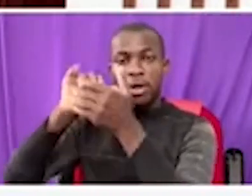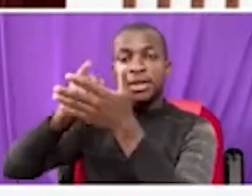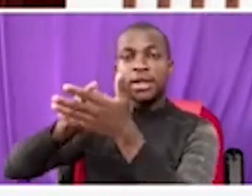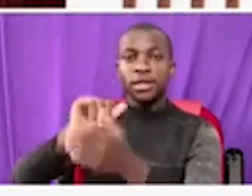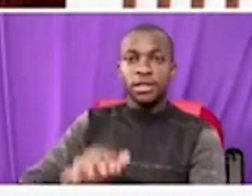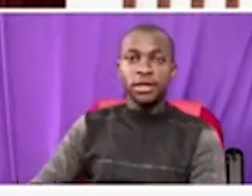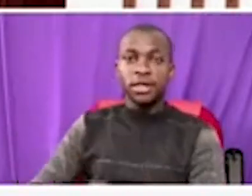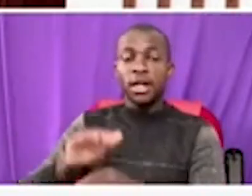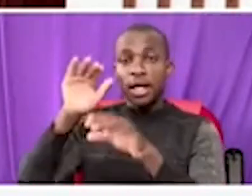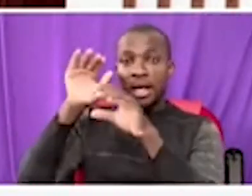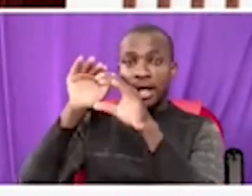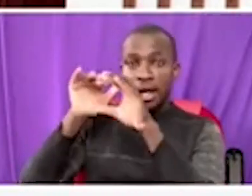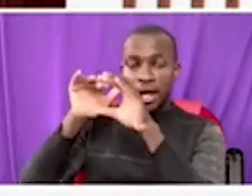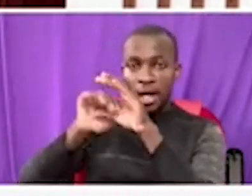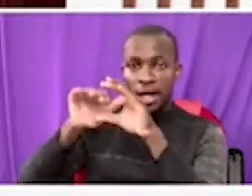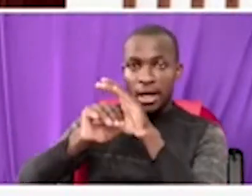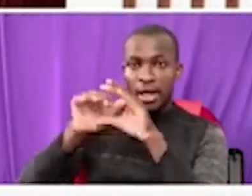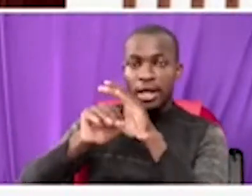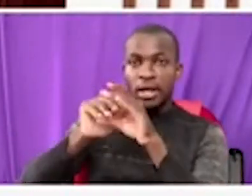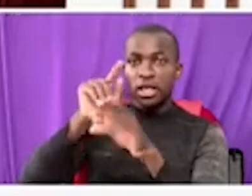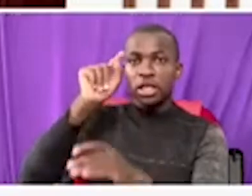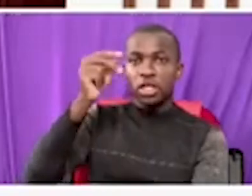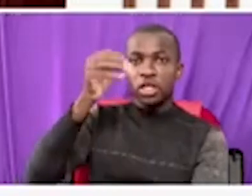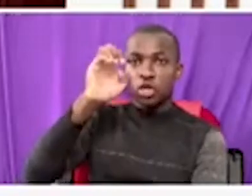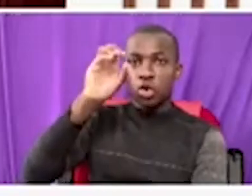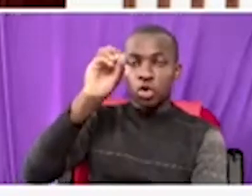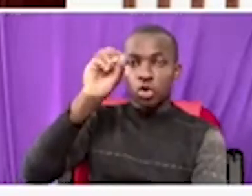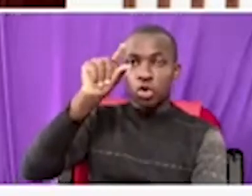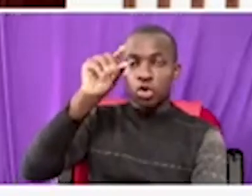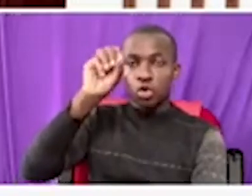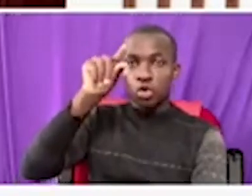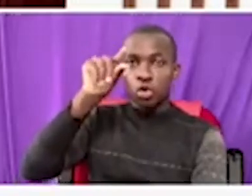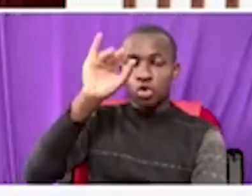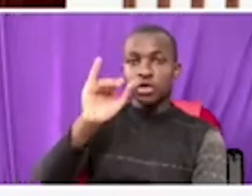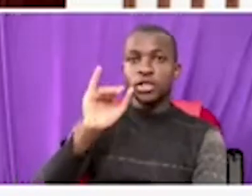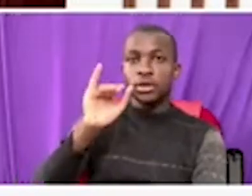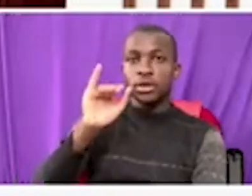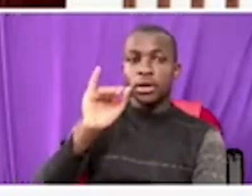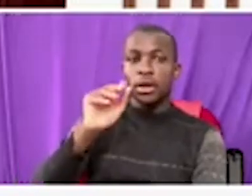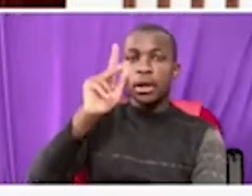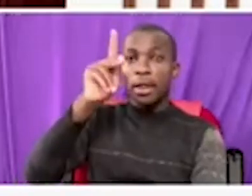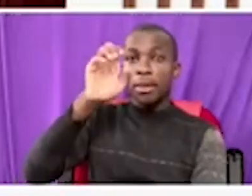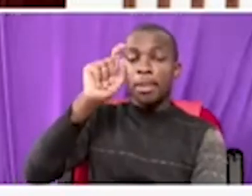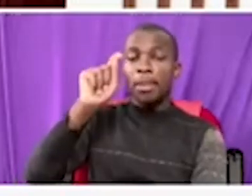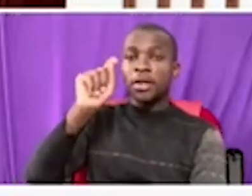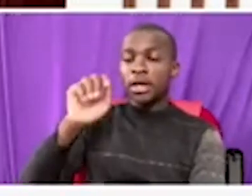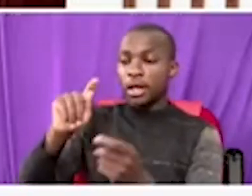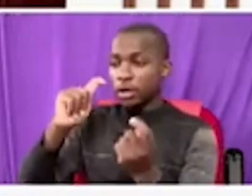In philosophy, Plato was replaced by Aristotle.